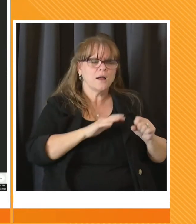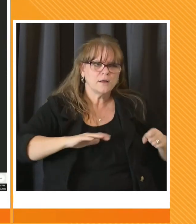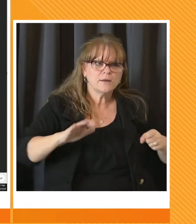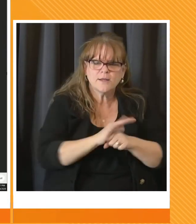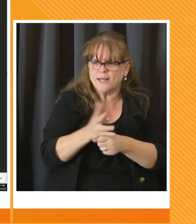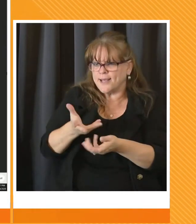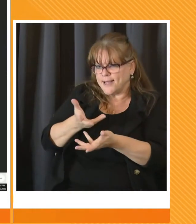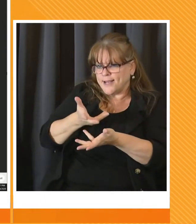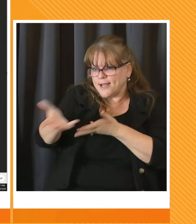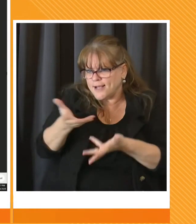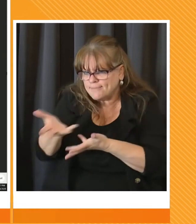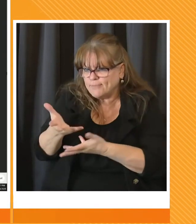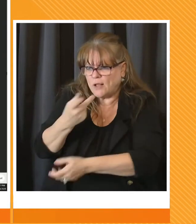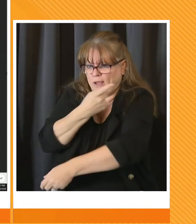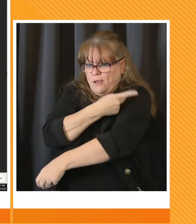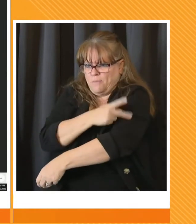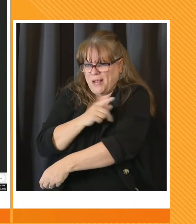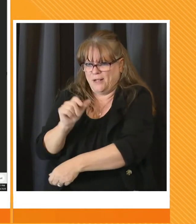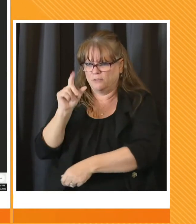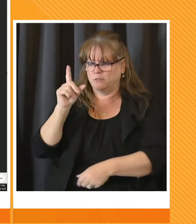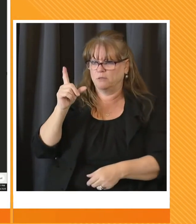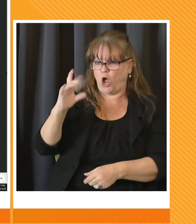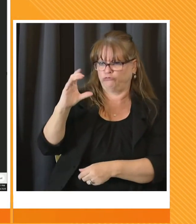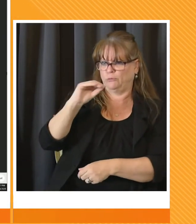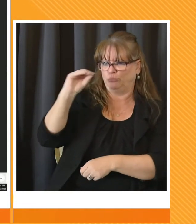health, hospice, and certain dental settings.